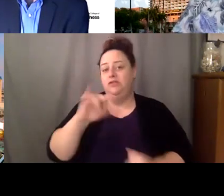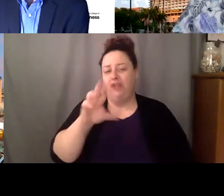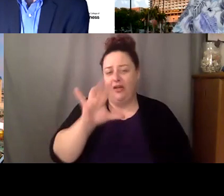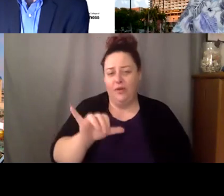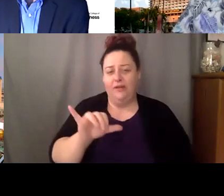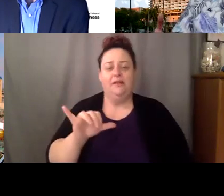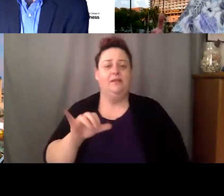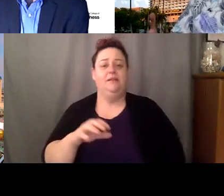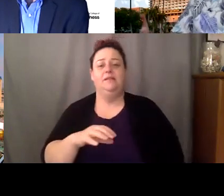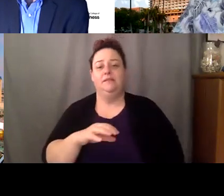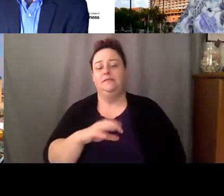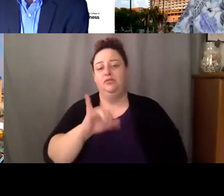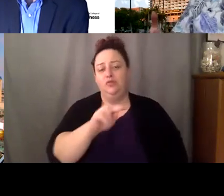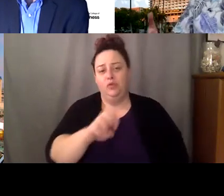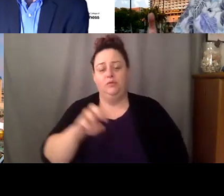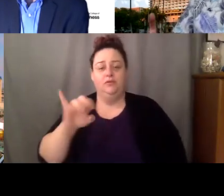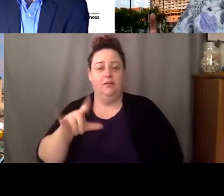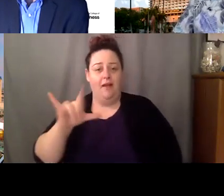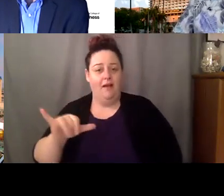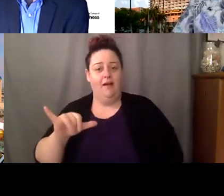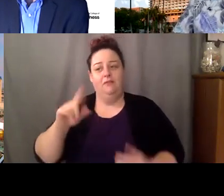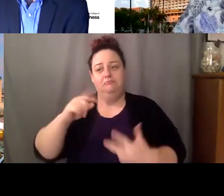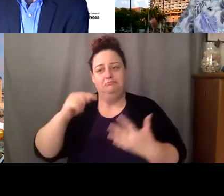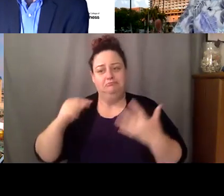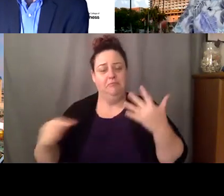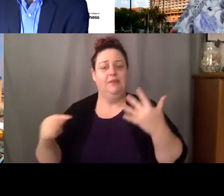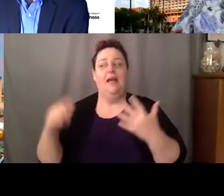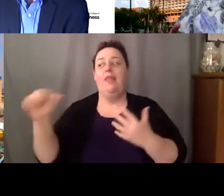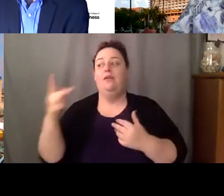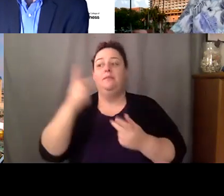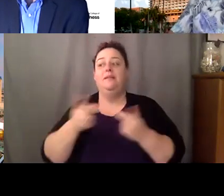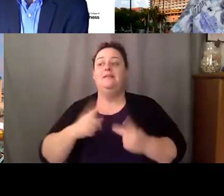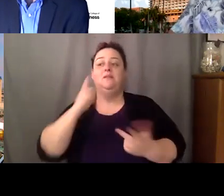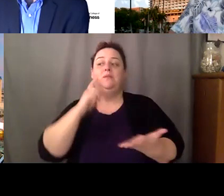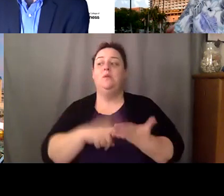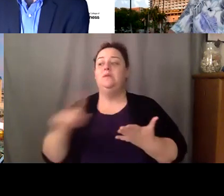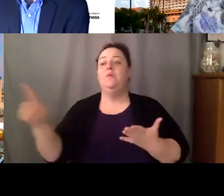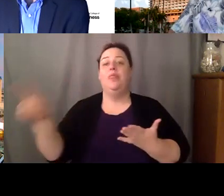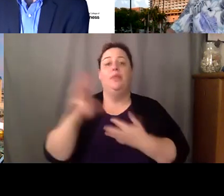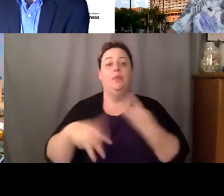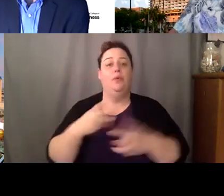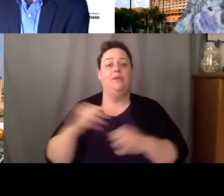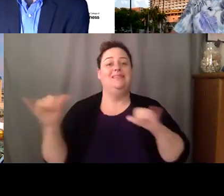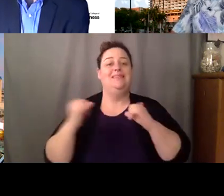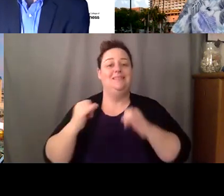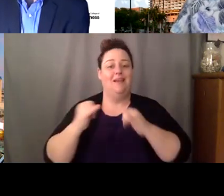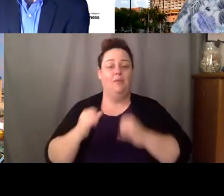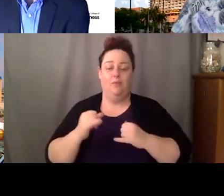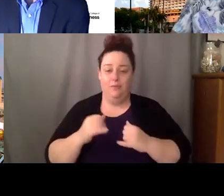other destinations or places around the world, we went into a